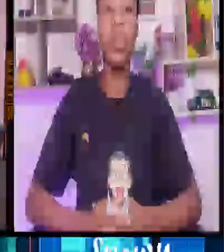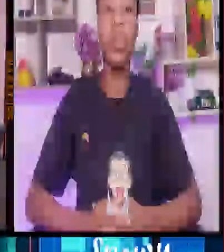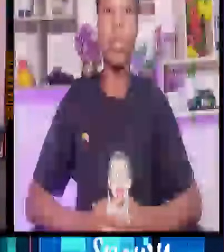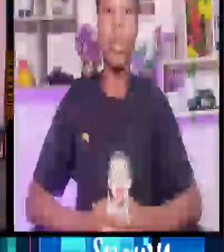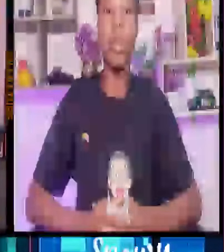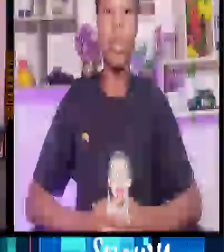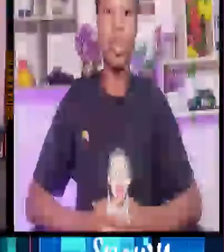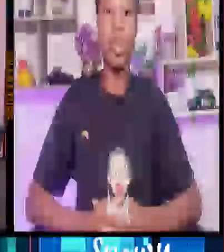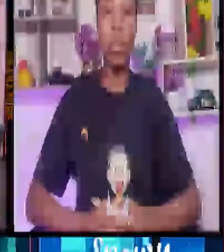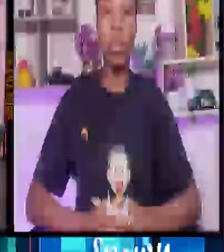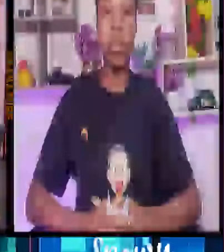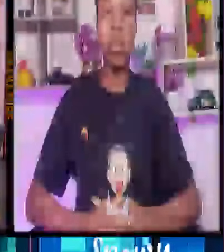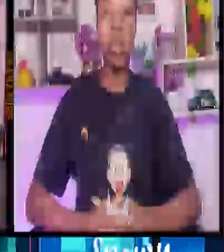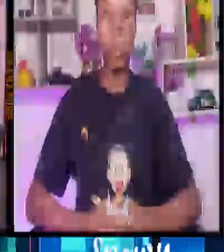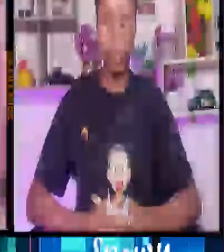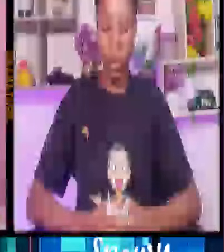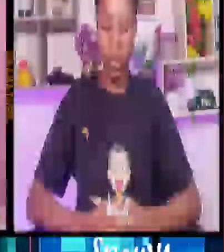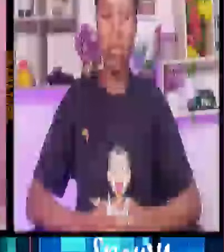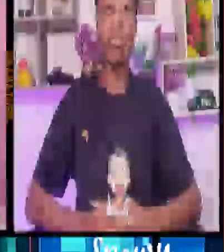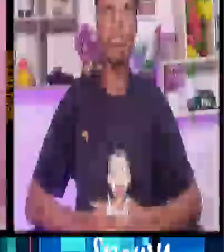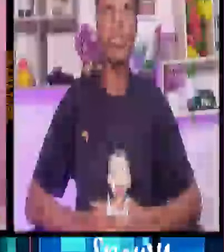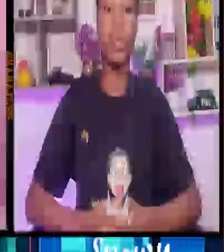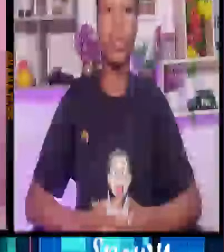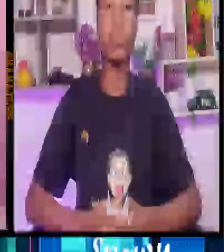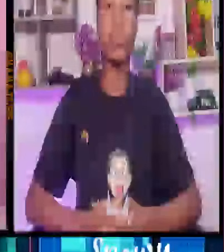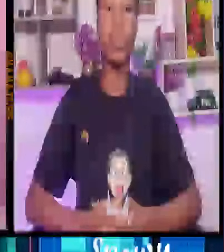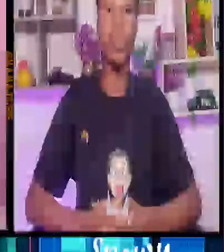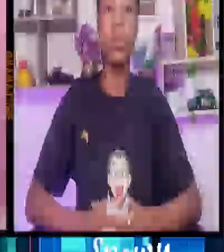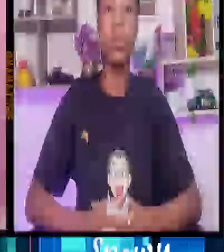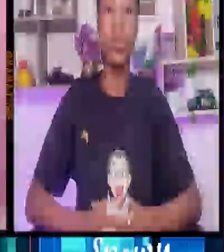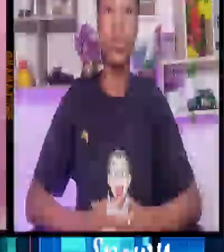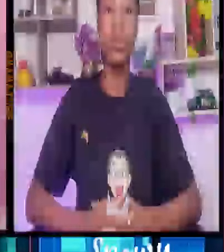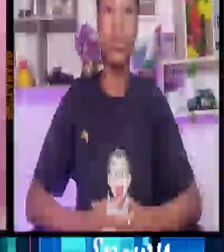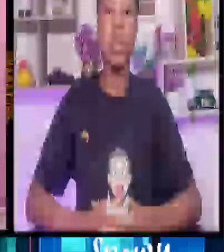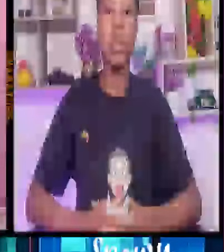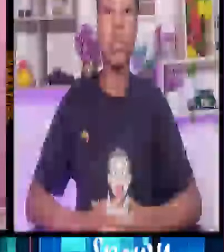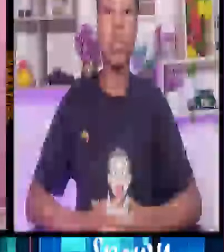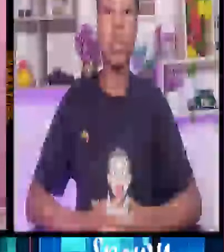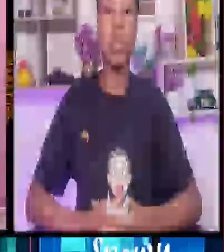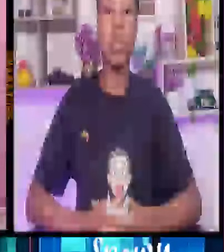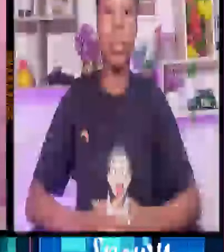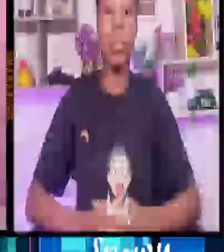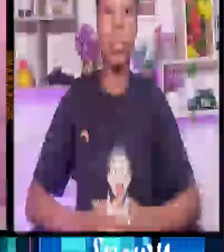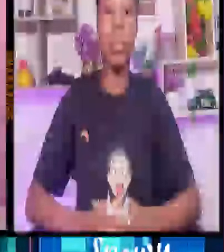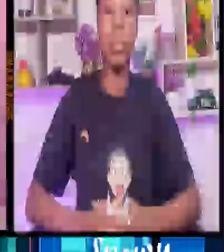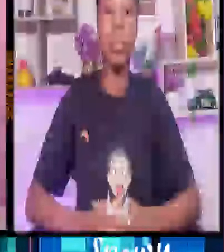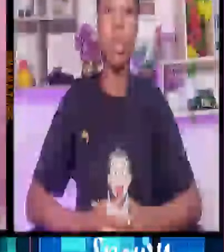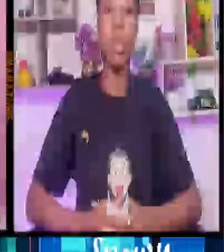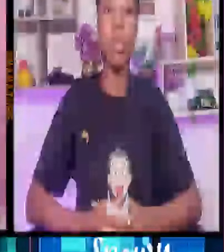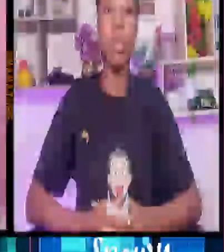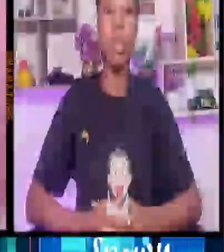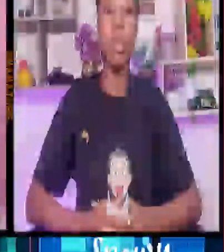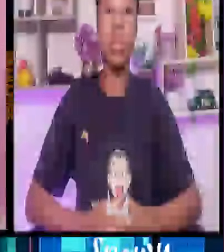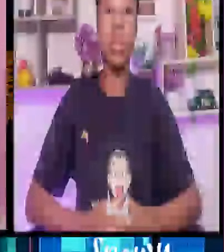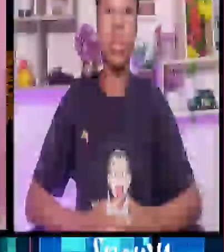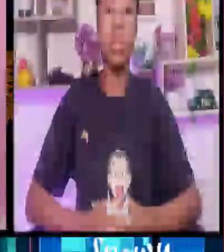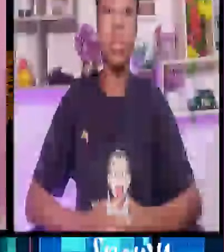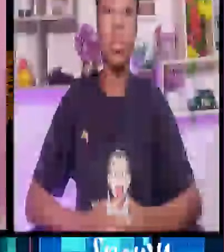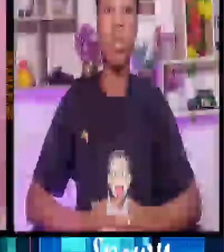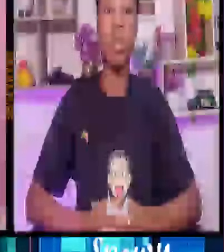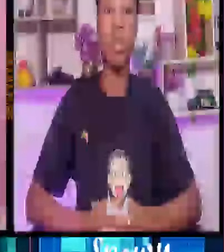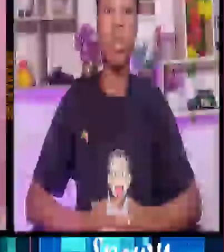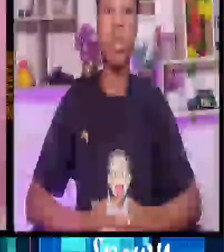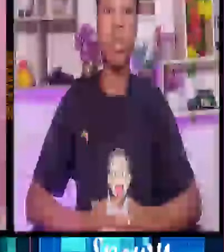perspective. The conversation is more geared towards even the general election than even at the party level, because whichever with the